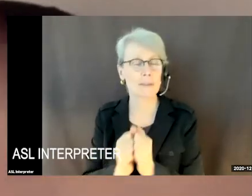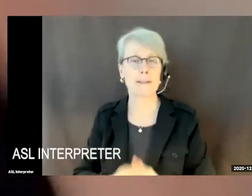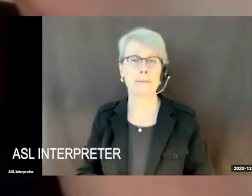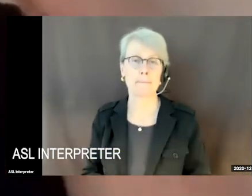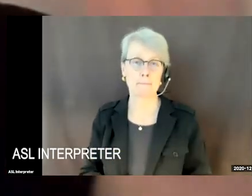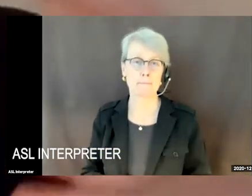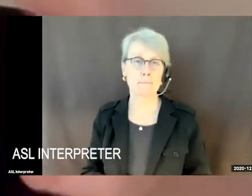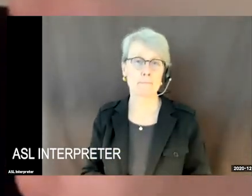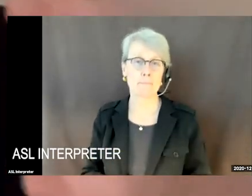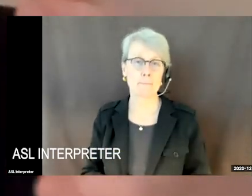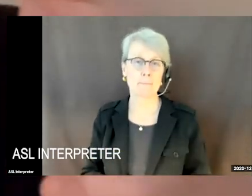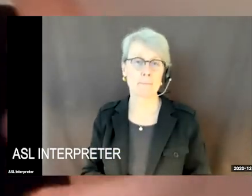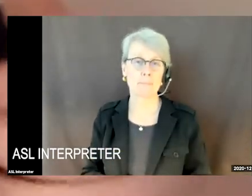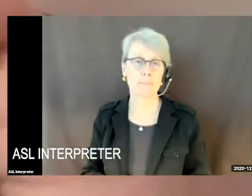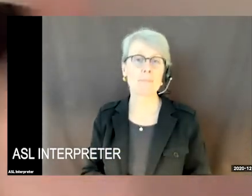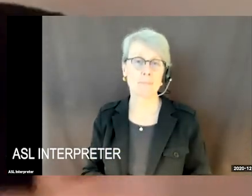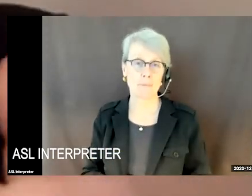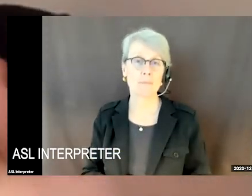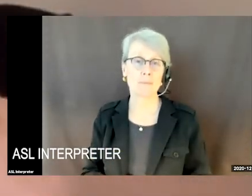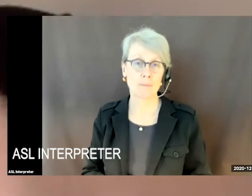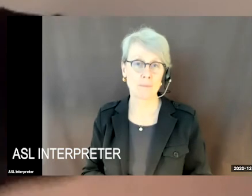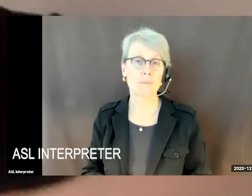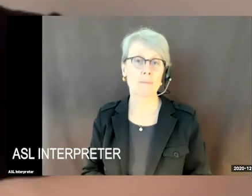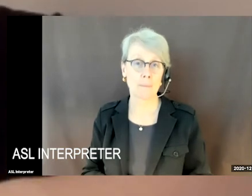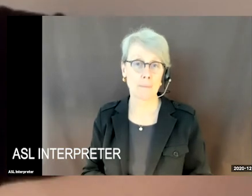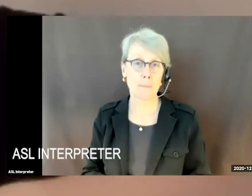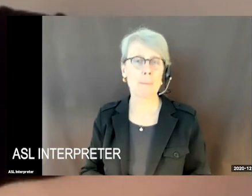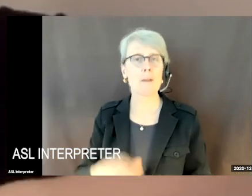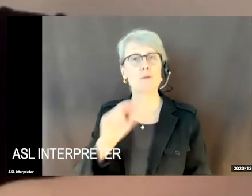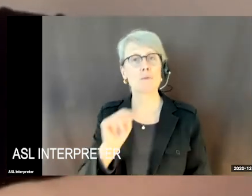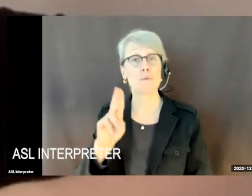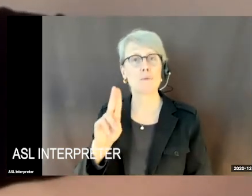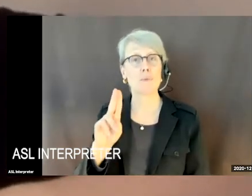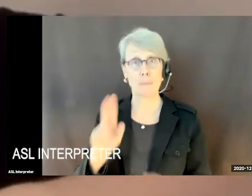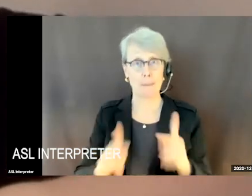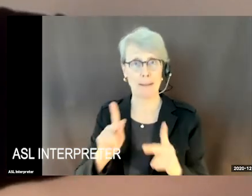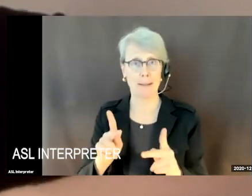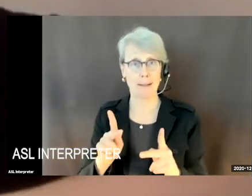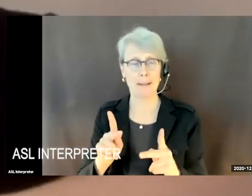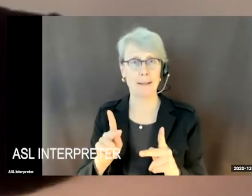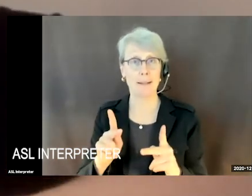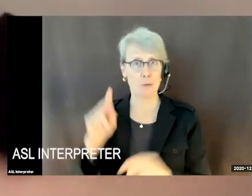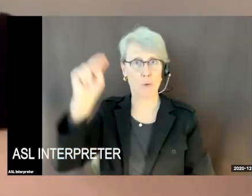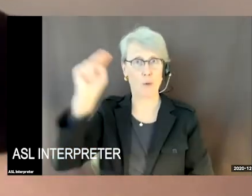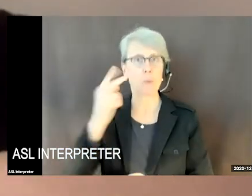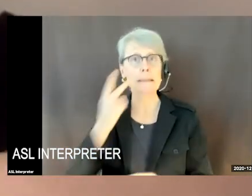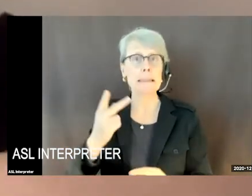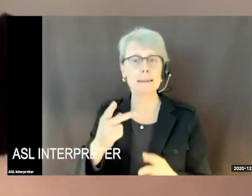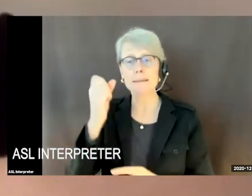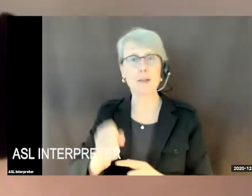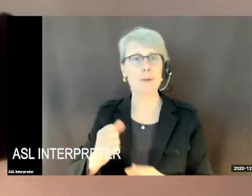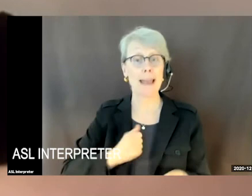all, we work as a collective and we do it together. And, it's been very interesting for us